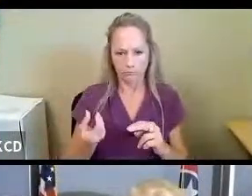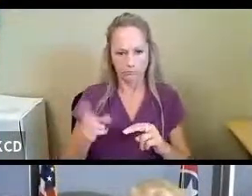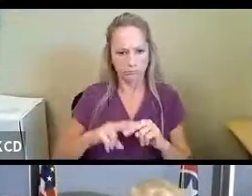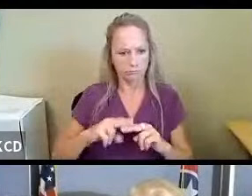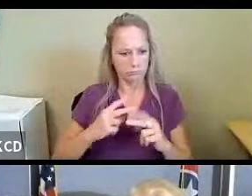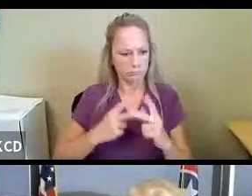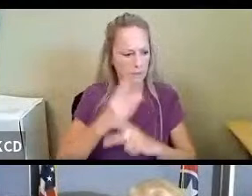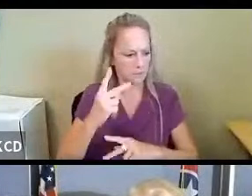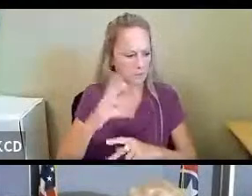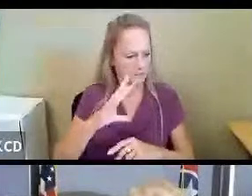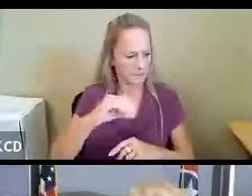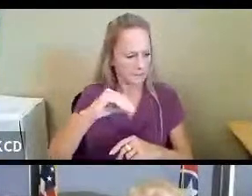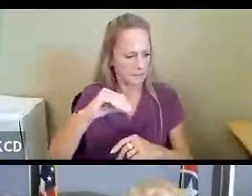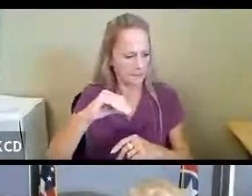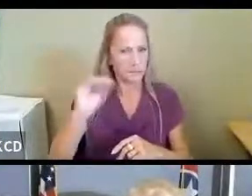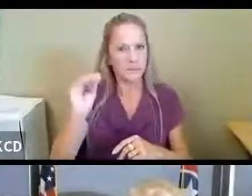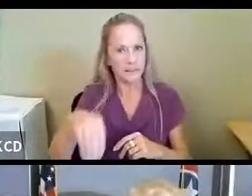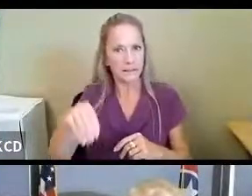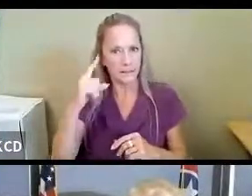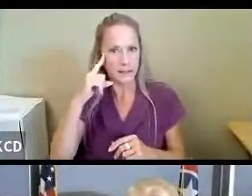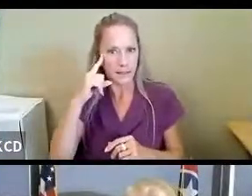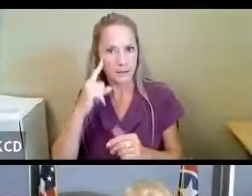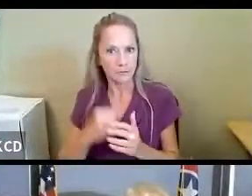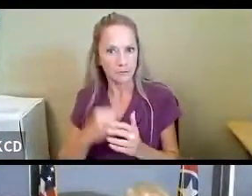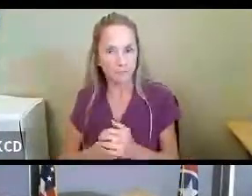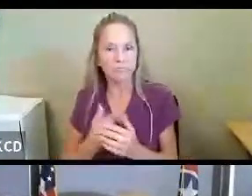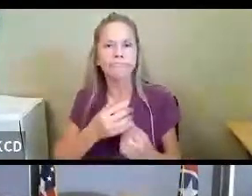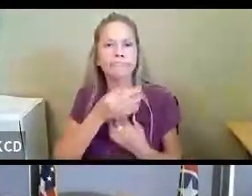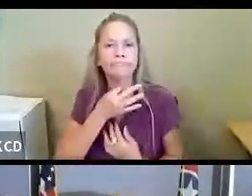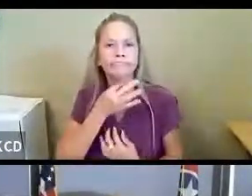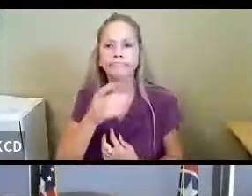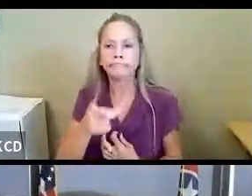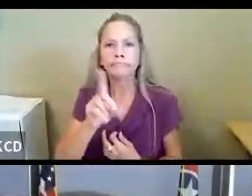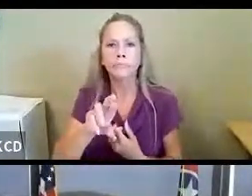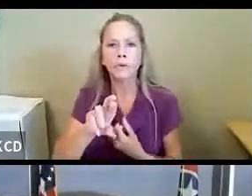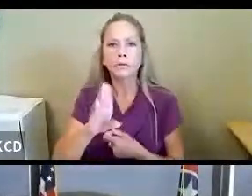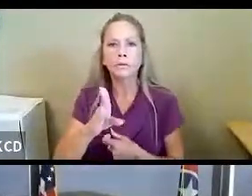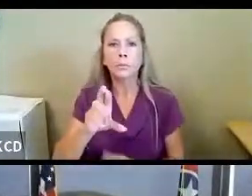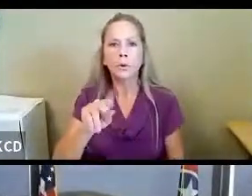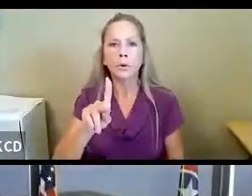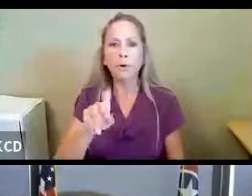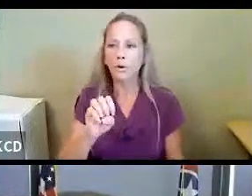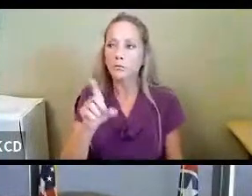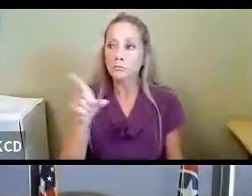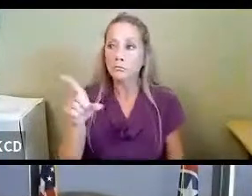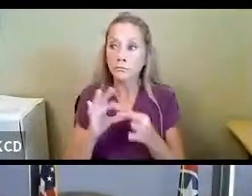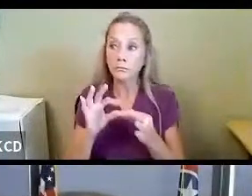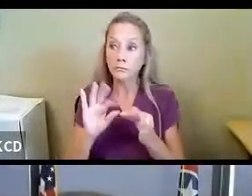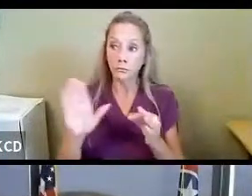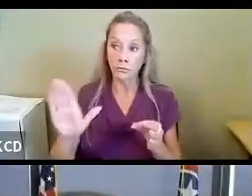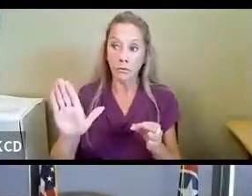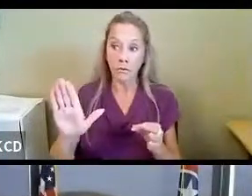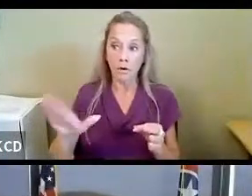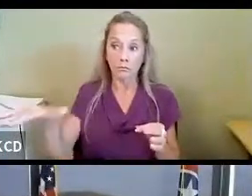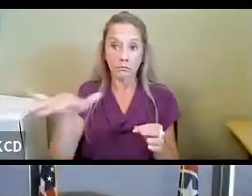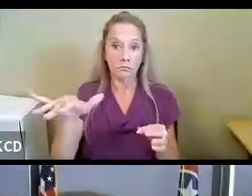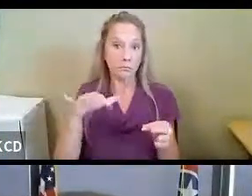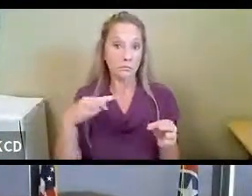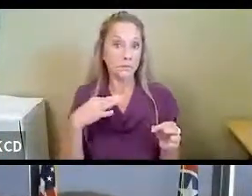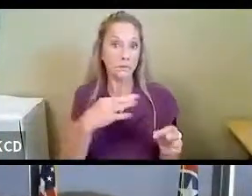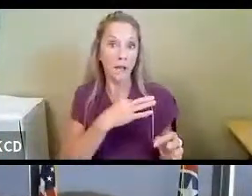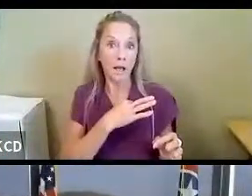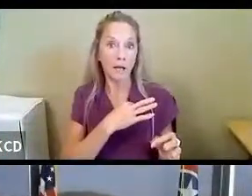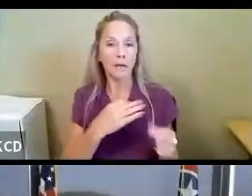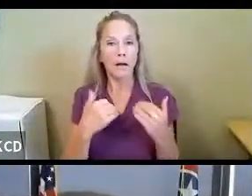really cool things to be able to hear from Dr. Burks was she and her staff have they have